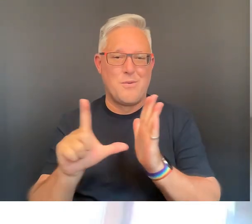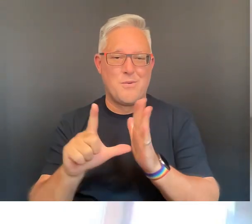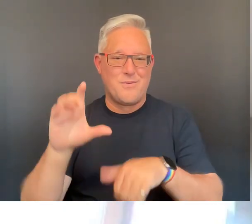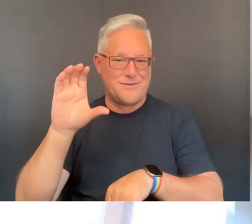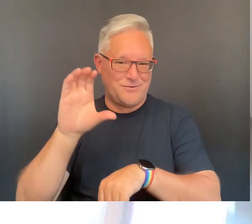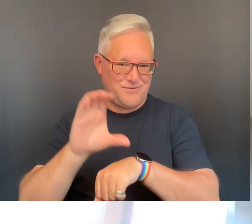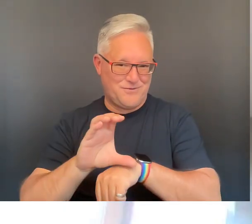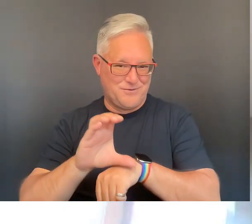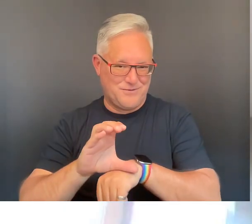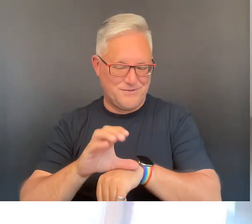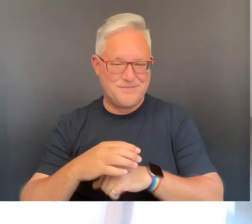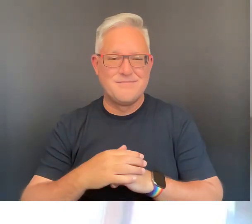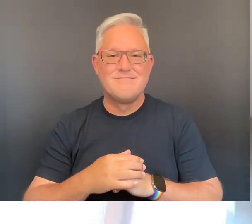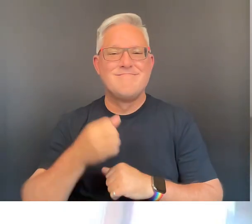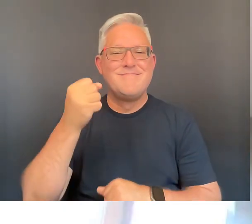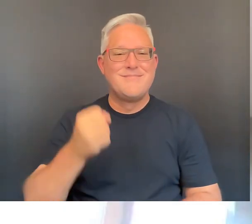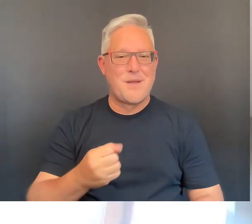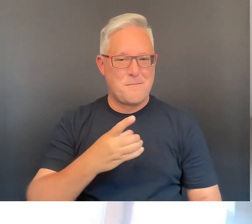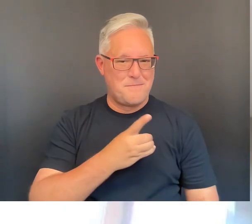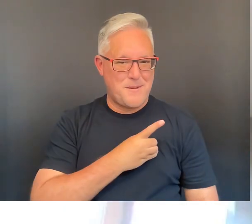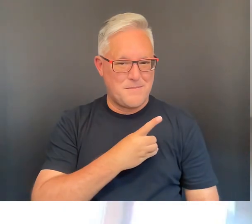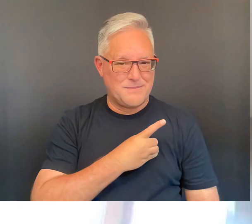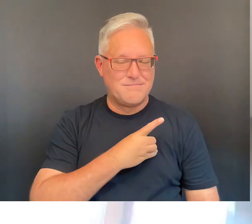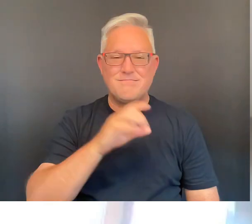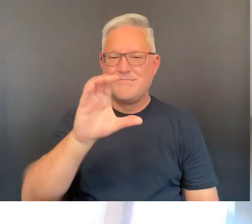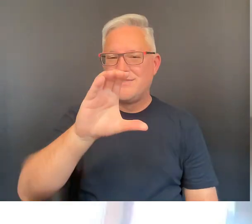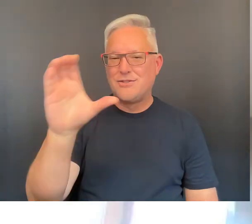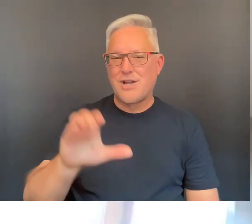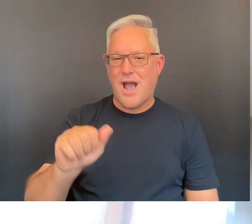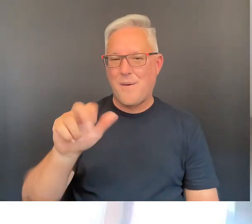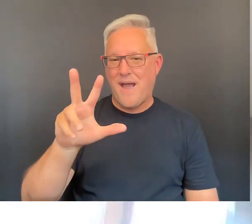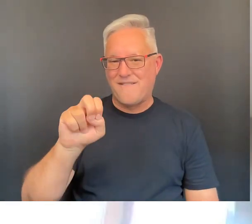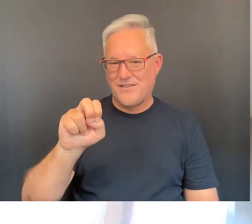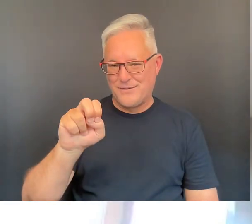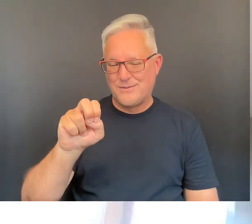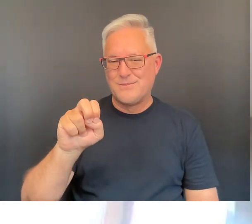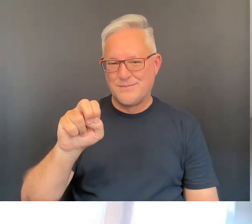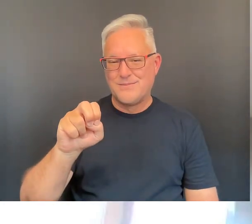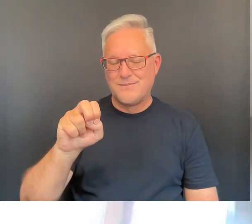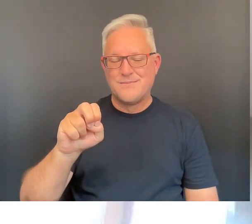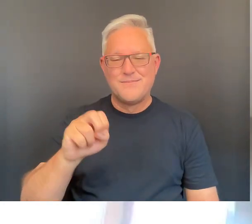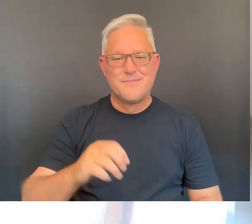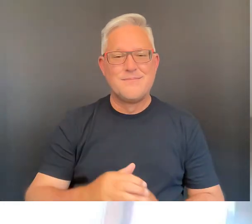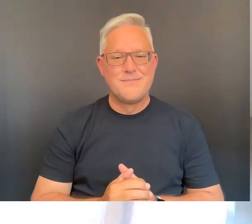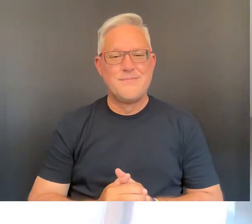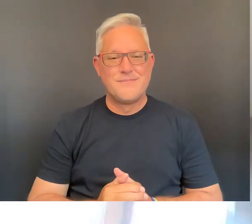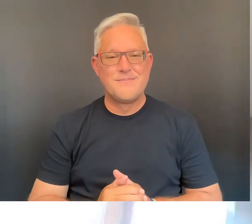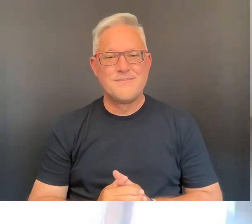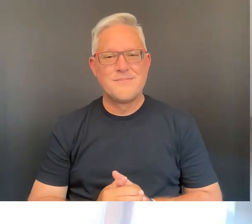Lutheran Church in South Minneapolis, Chicago Avenue.